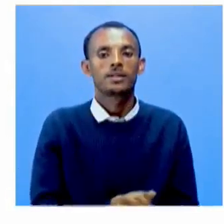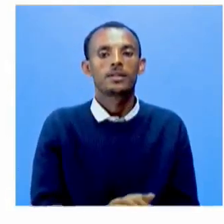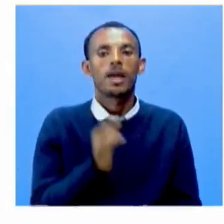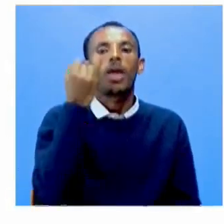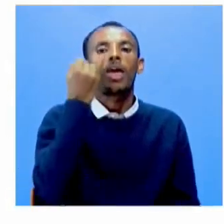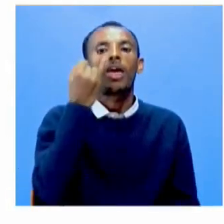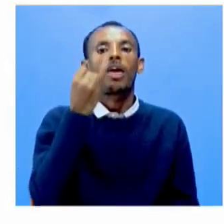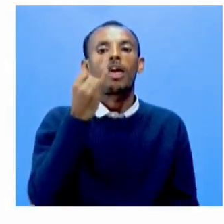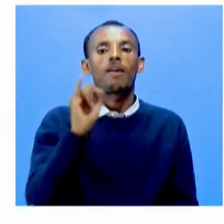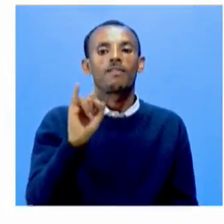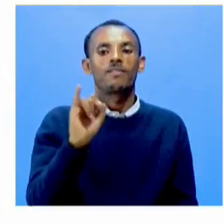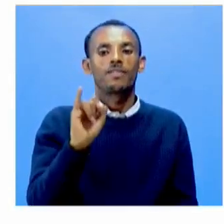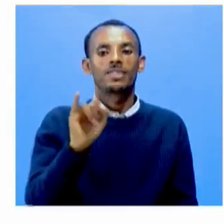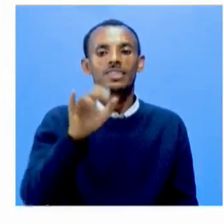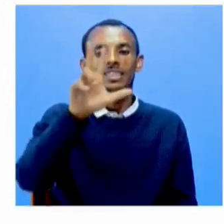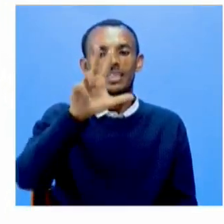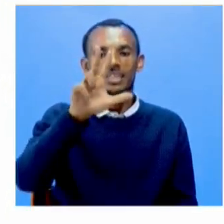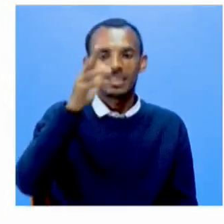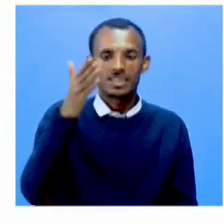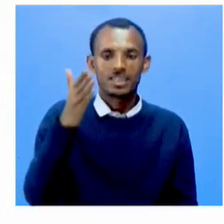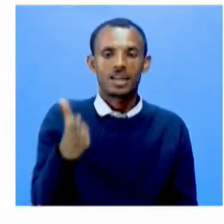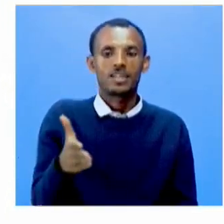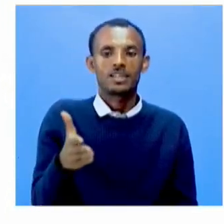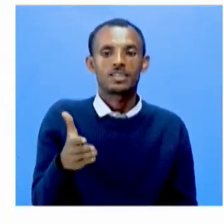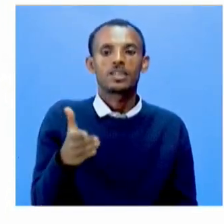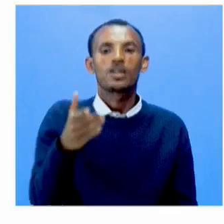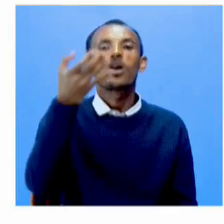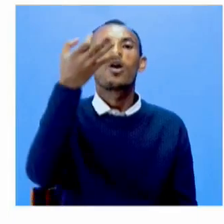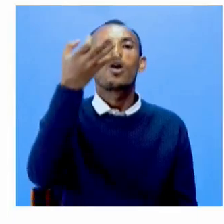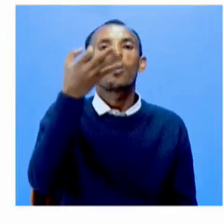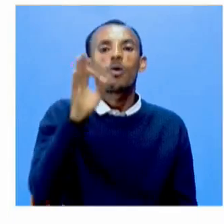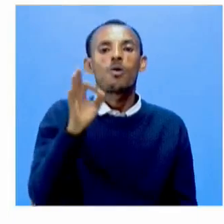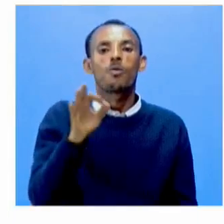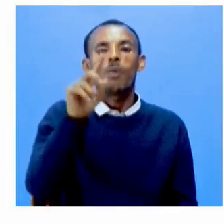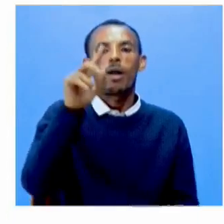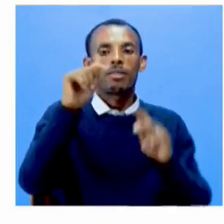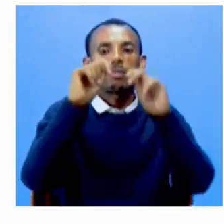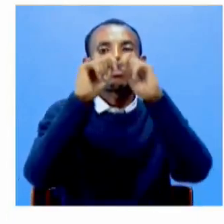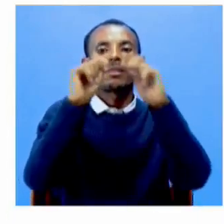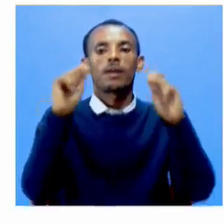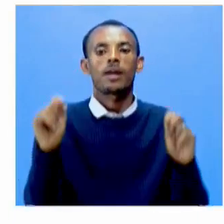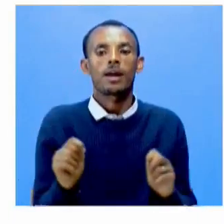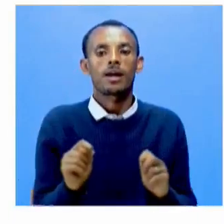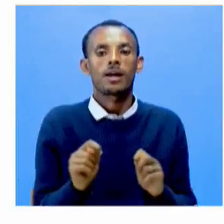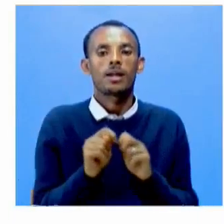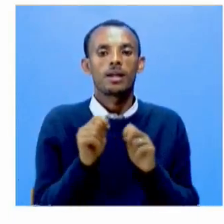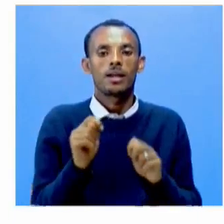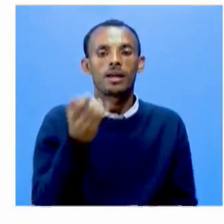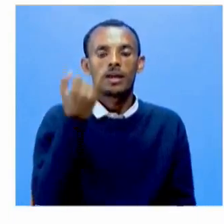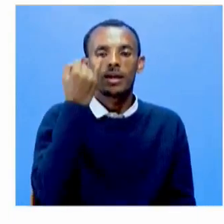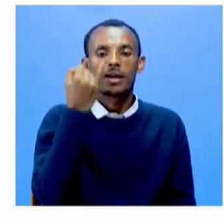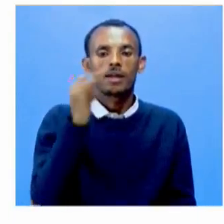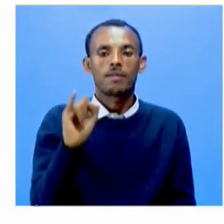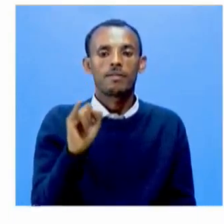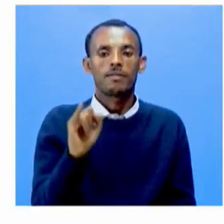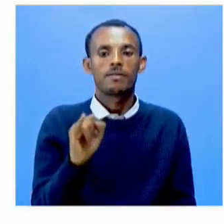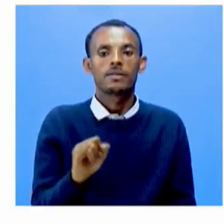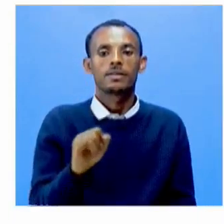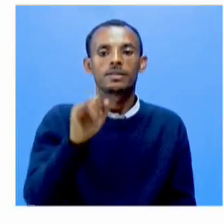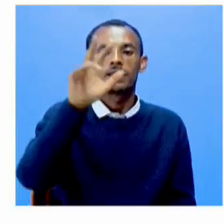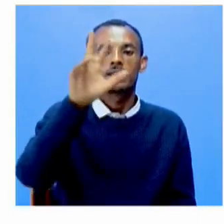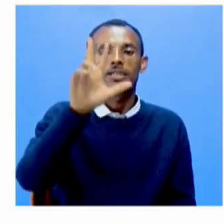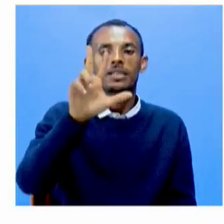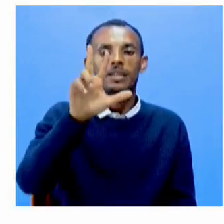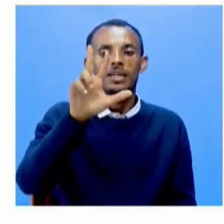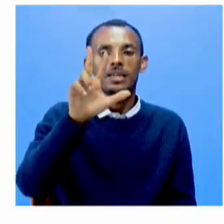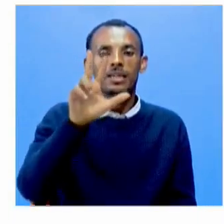if the 3 sides of one triangle, if the 3